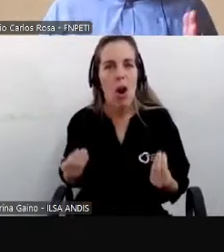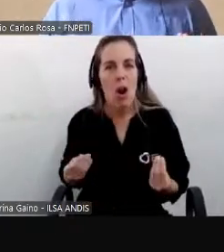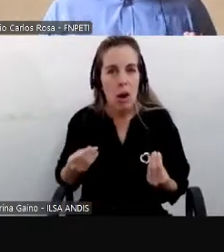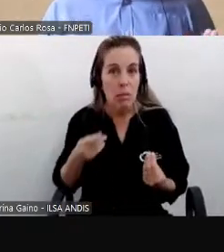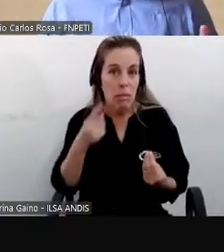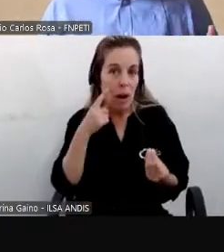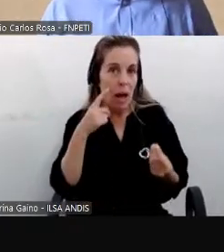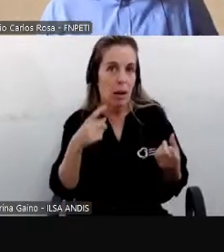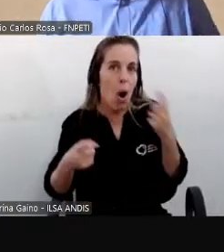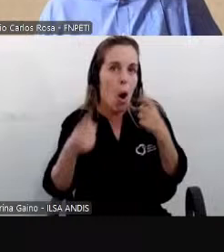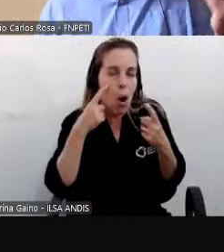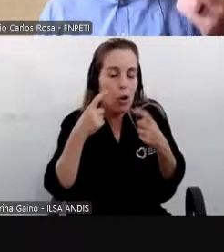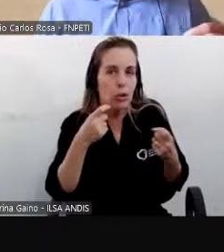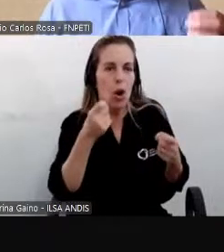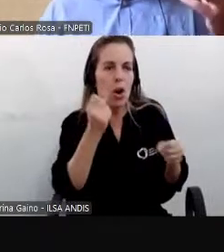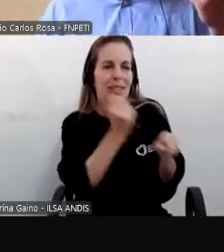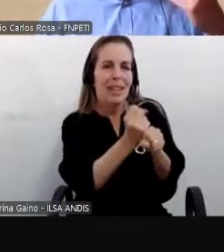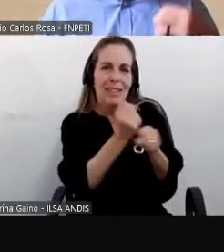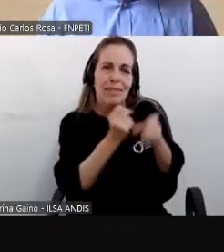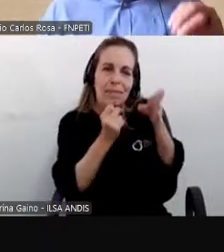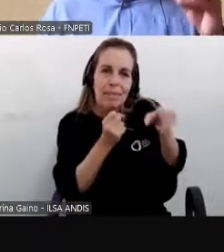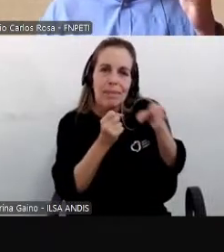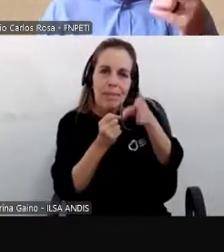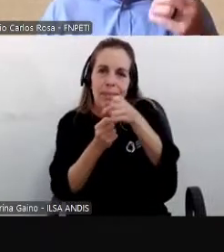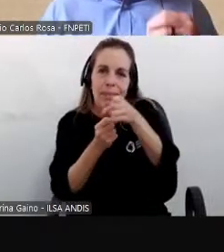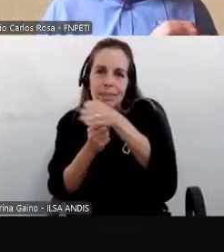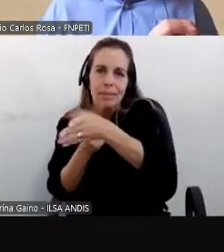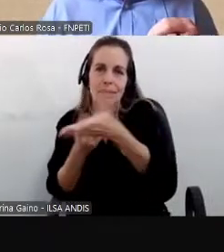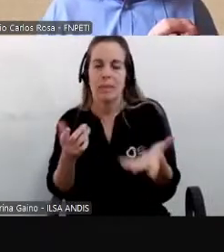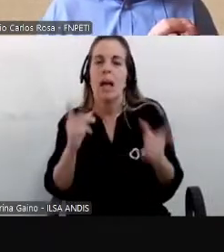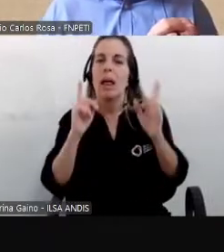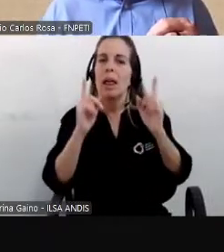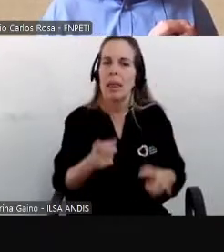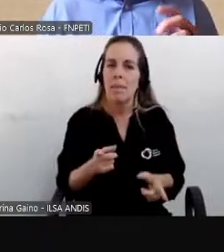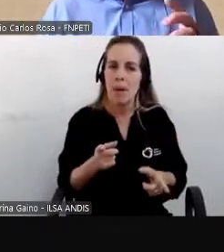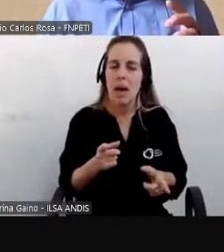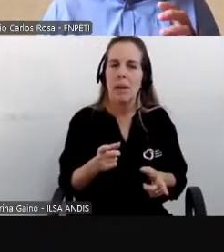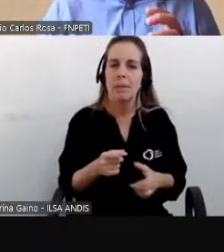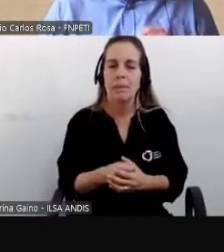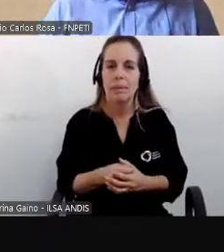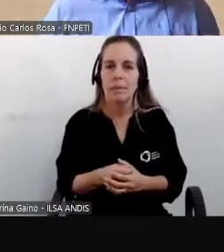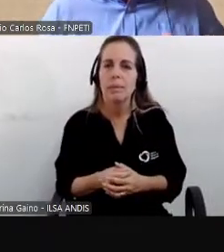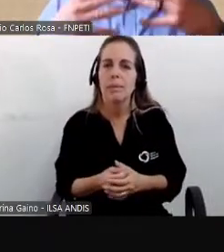was created who would oversee slave labor,